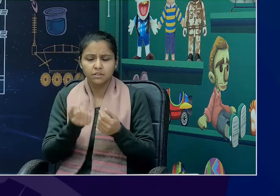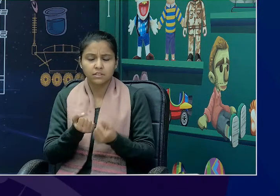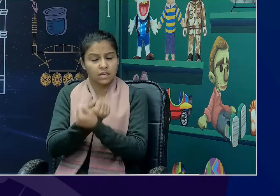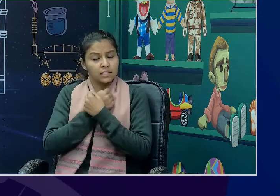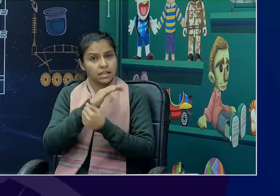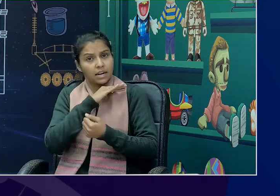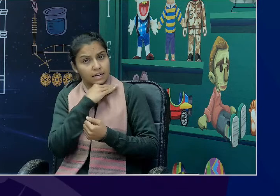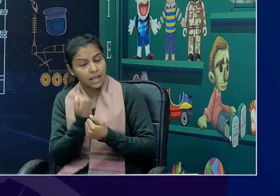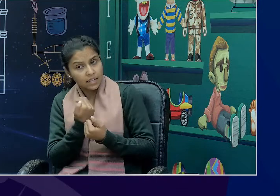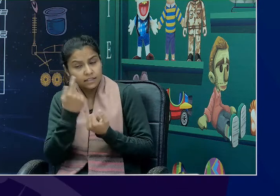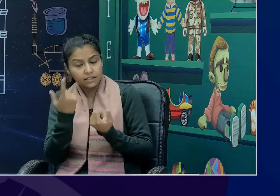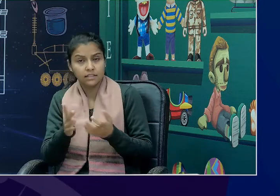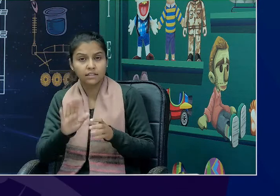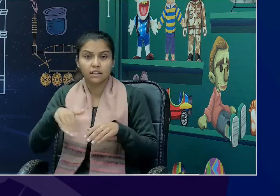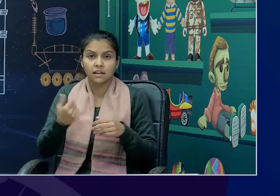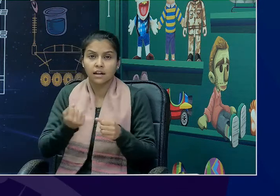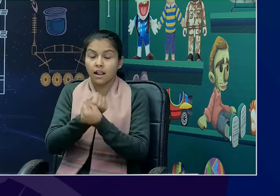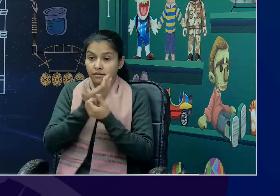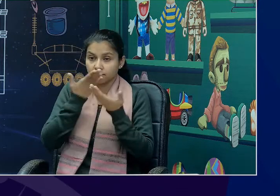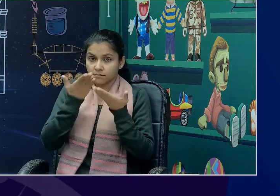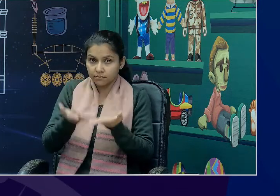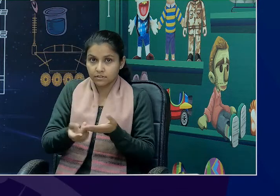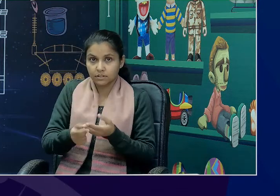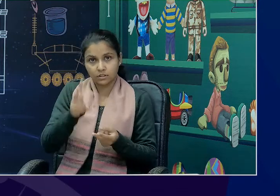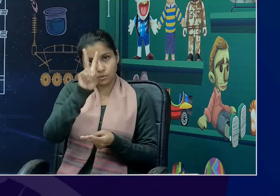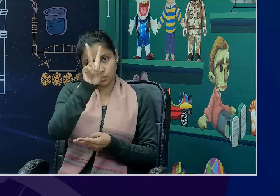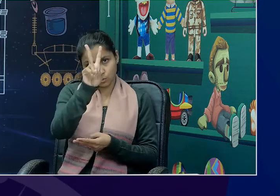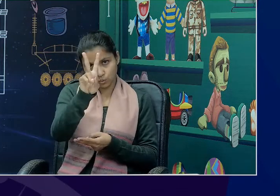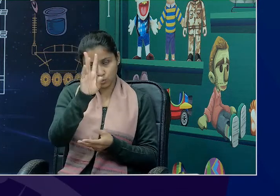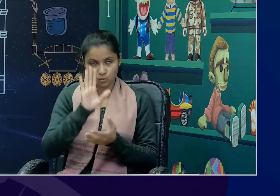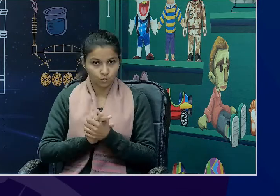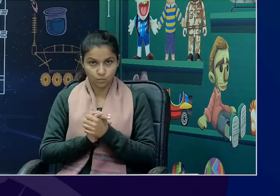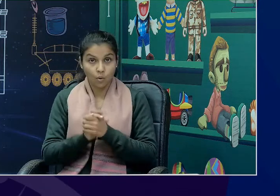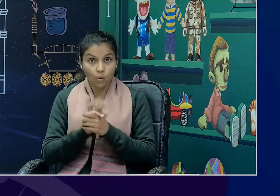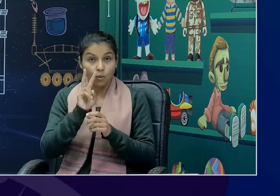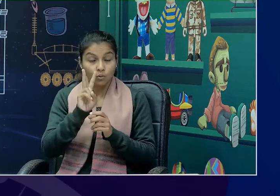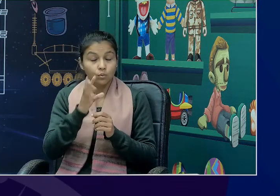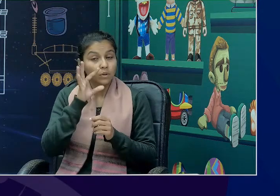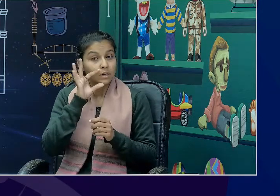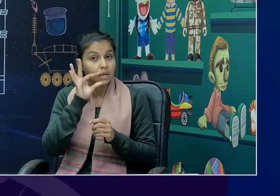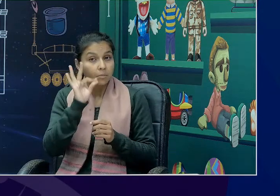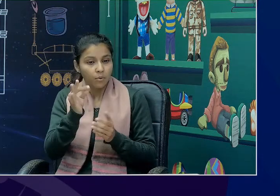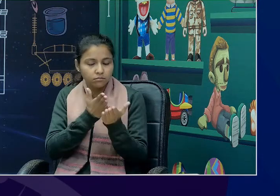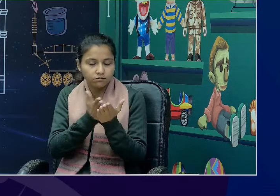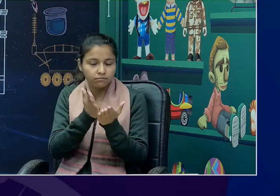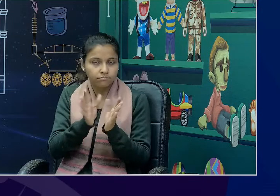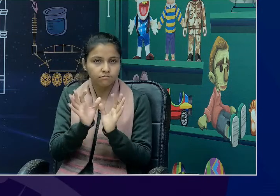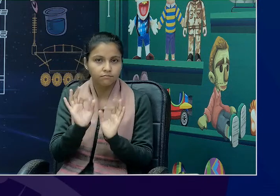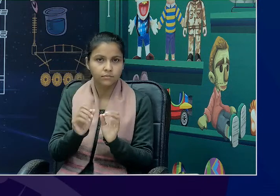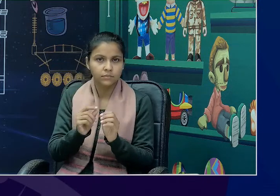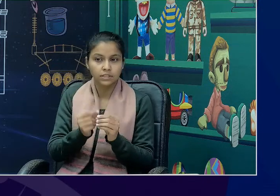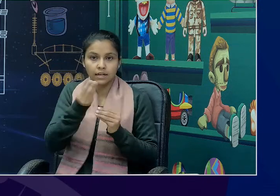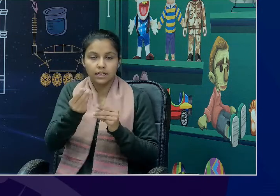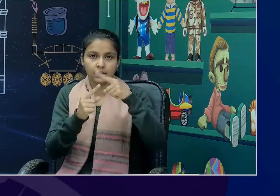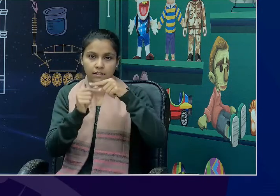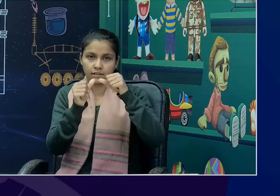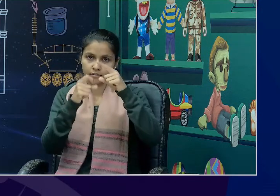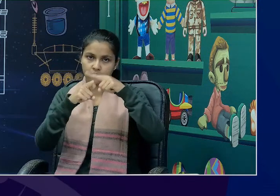can we explain these terms? Yes, see, these two terms hold very important significance. Taken with means